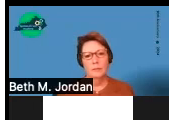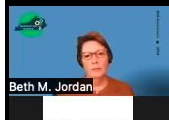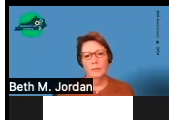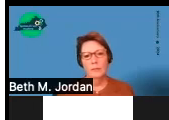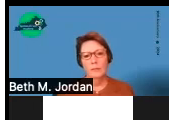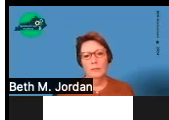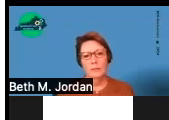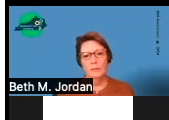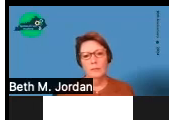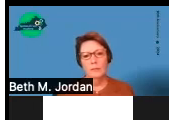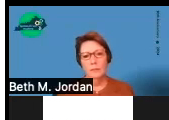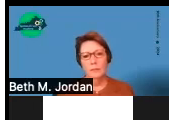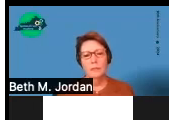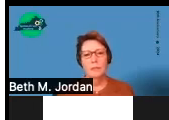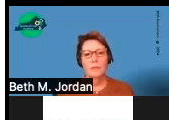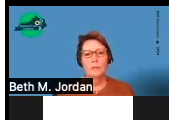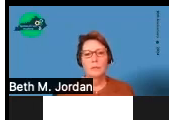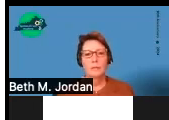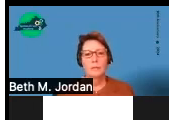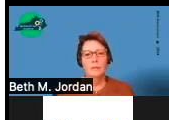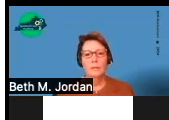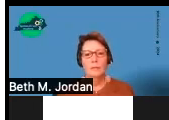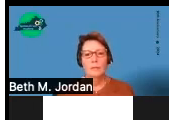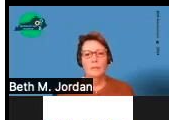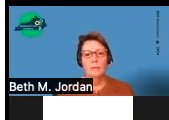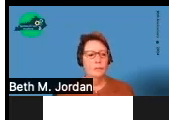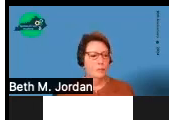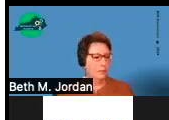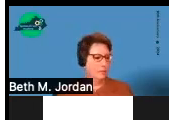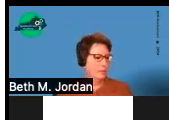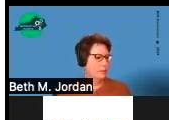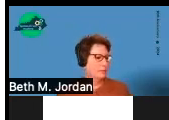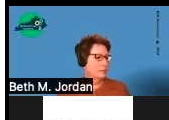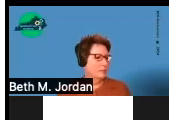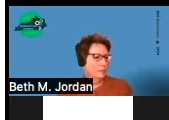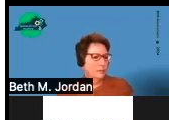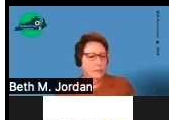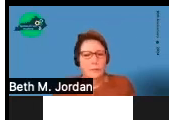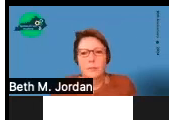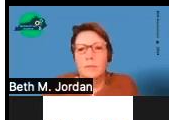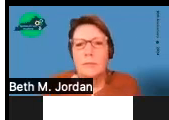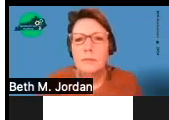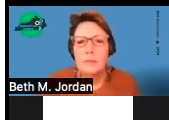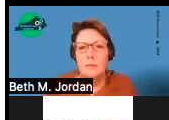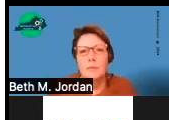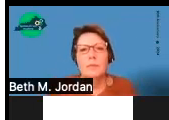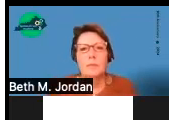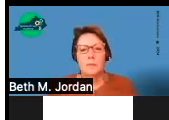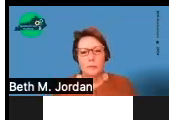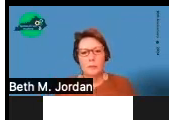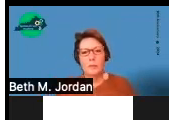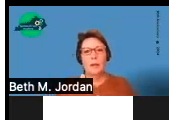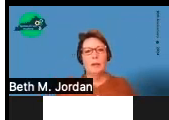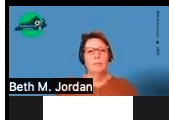promote staff wellness and increase resilience. And then it also works to reduce the risk of exposure to situations